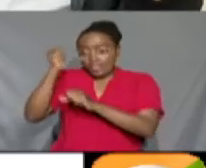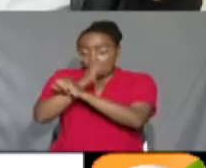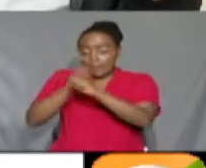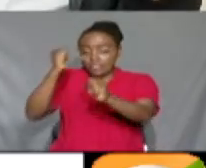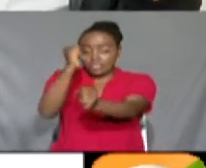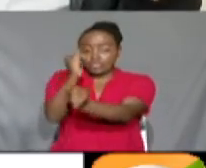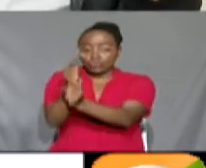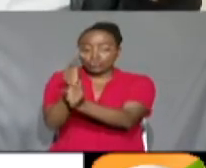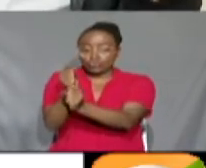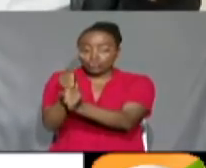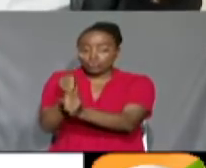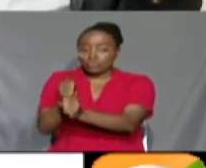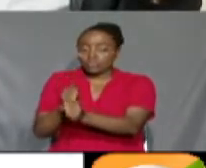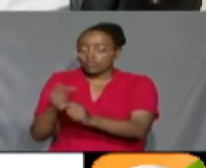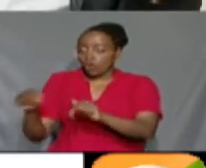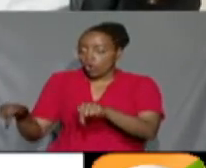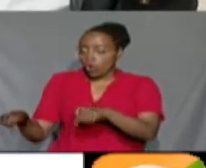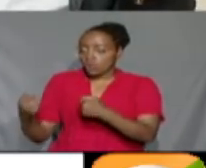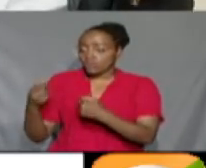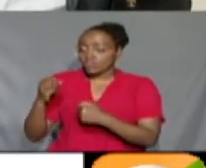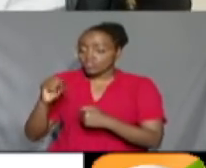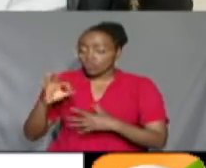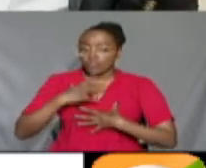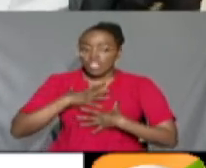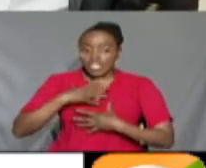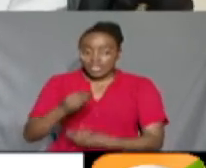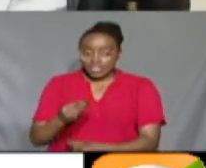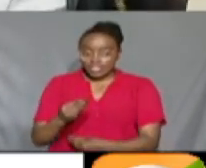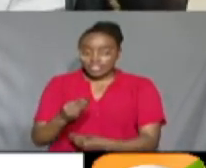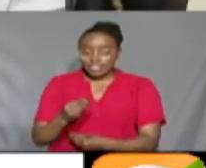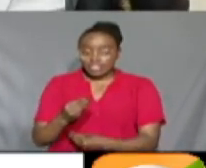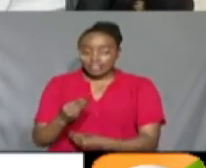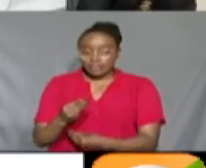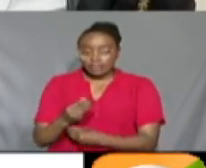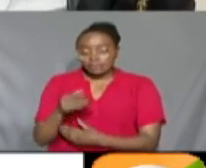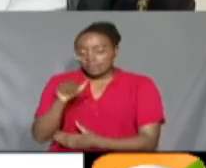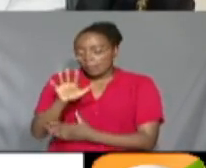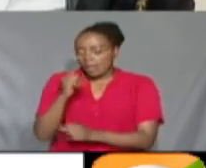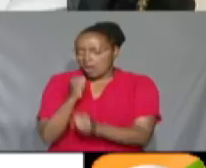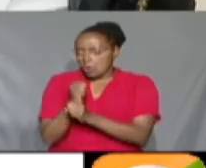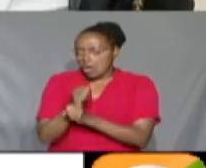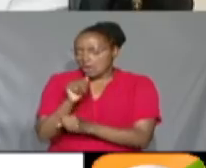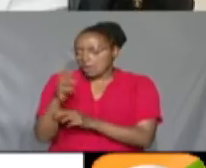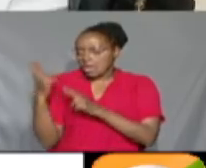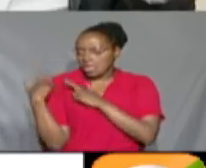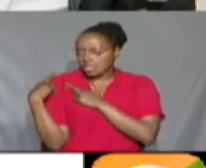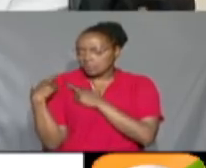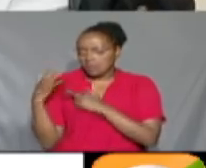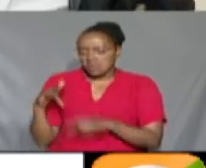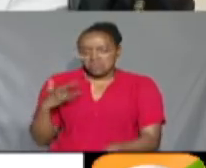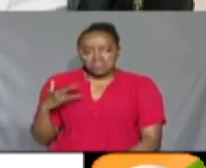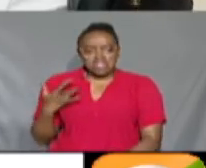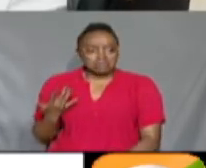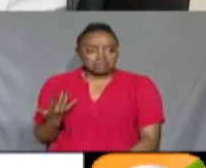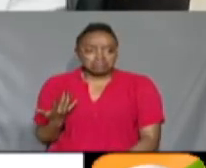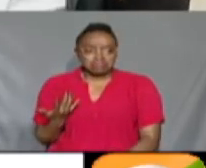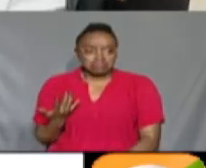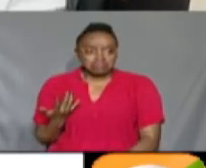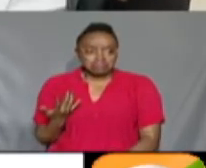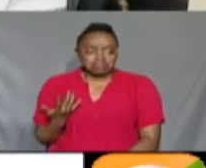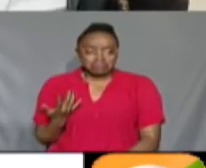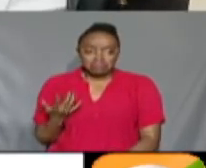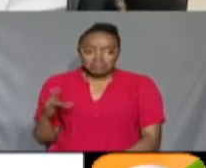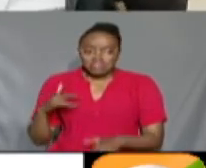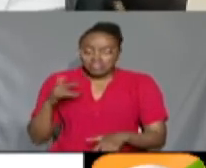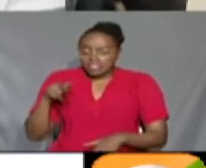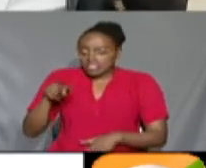of the conflict of interest was part of his administrative work, that he feels that